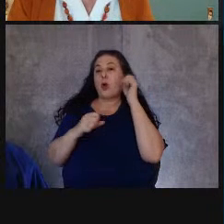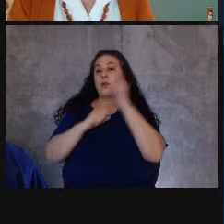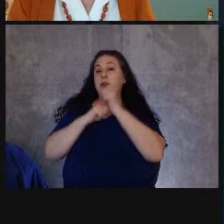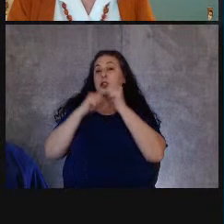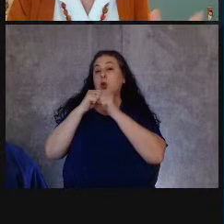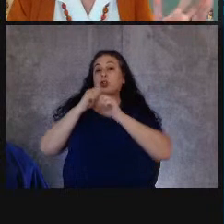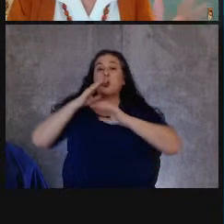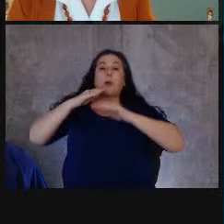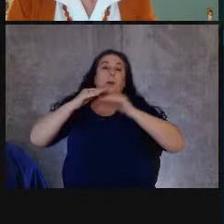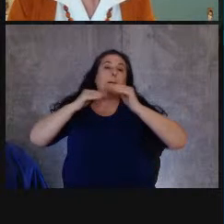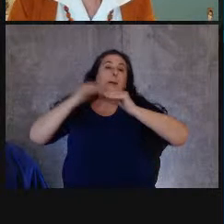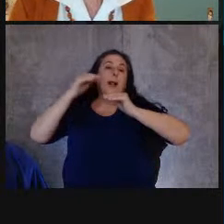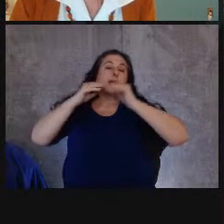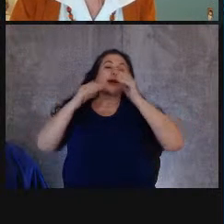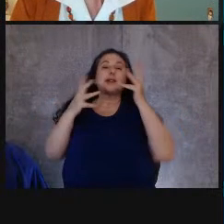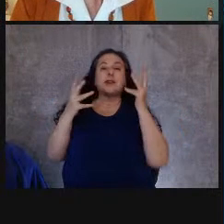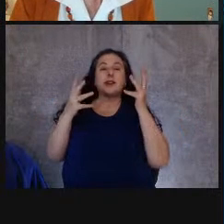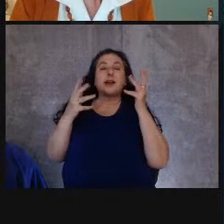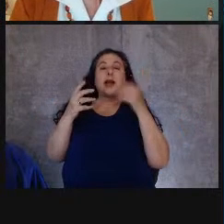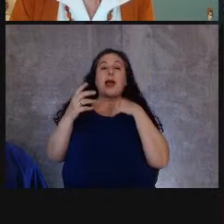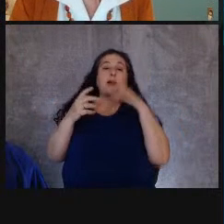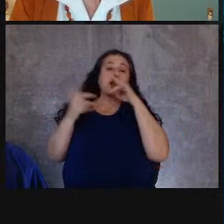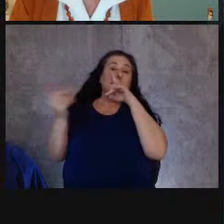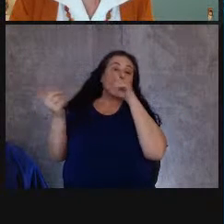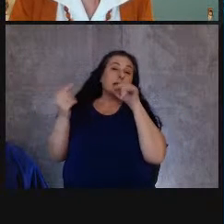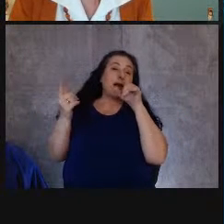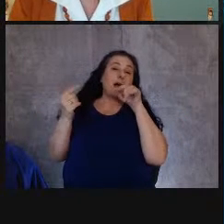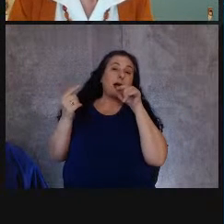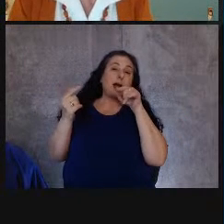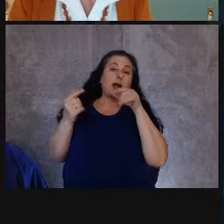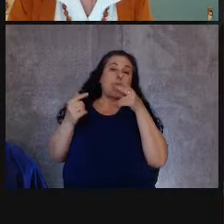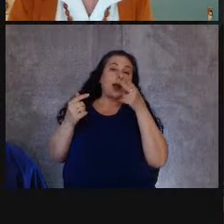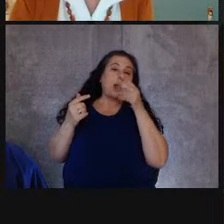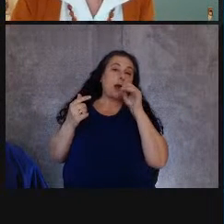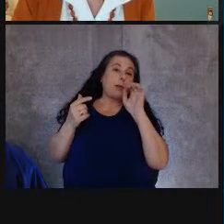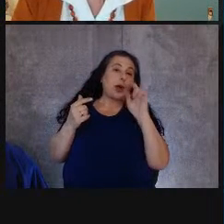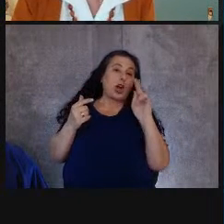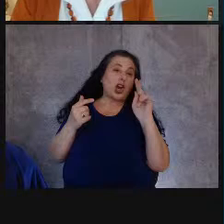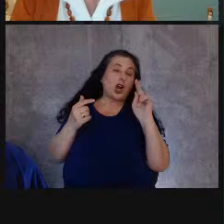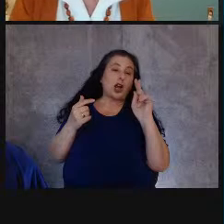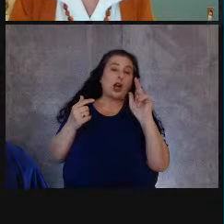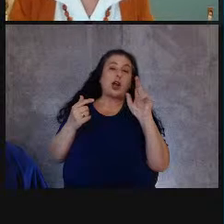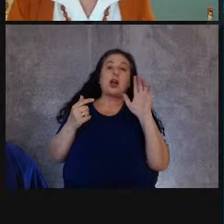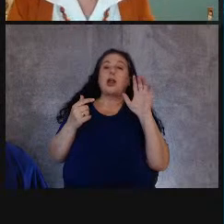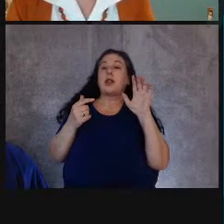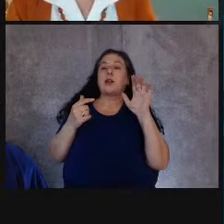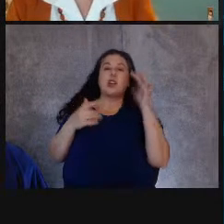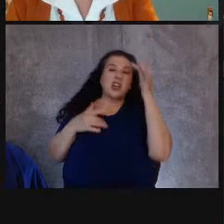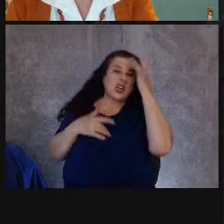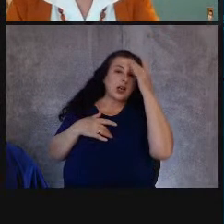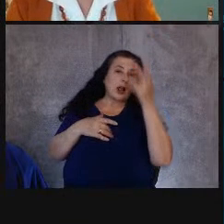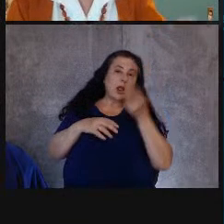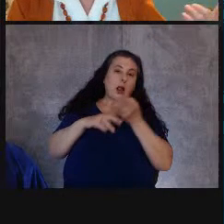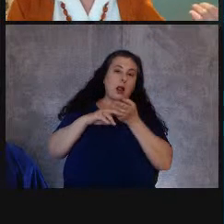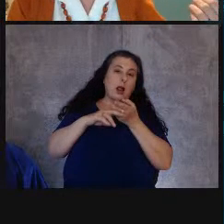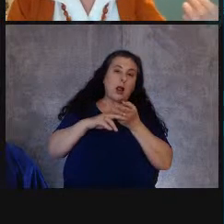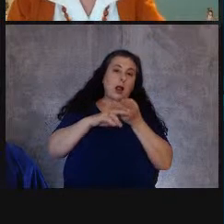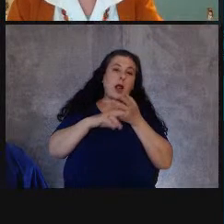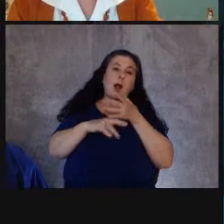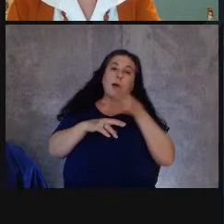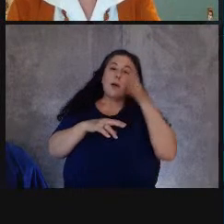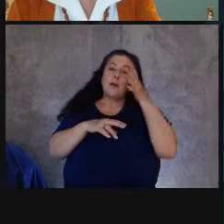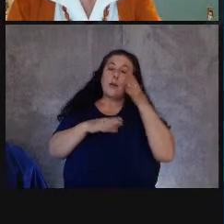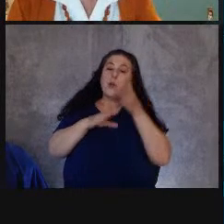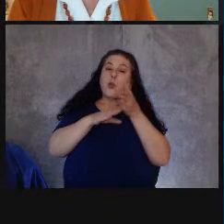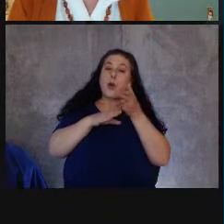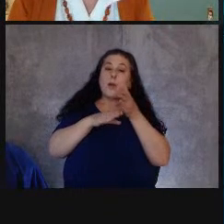building, but they would have kids come in these hammocks often who were ill, and they would have their parents,